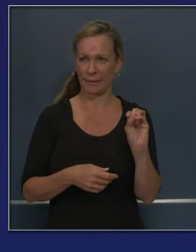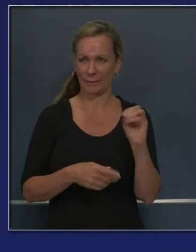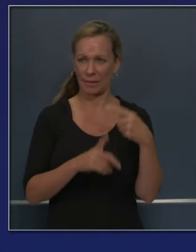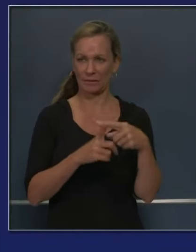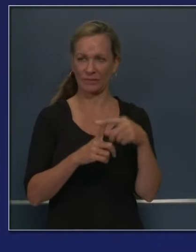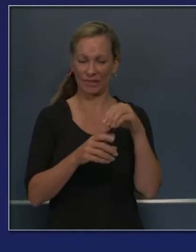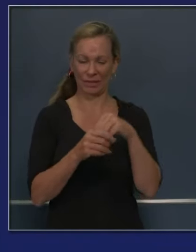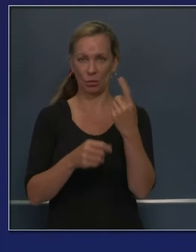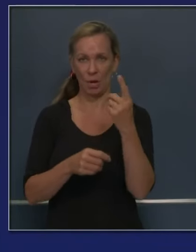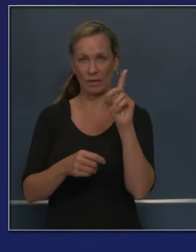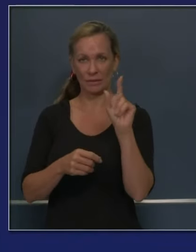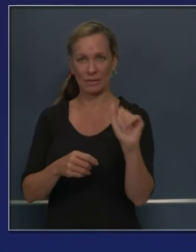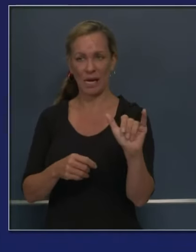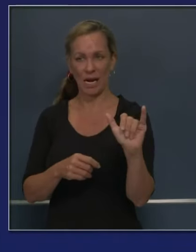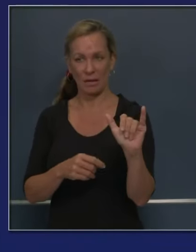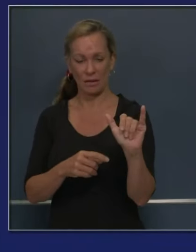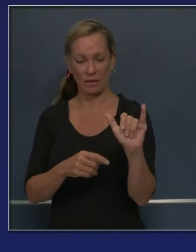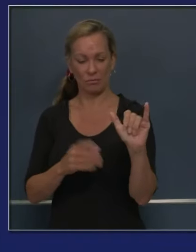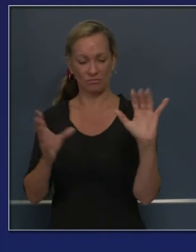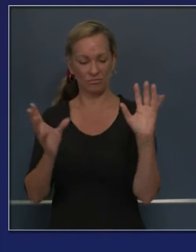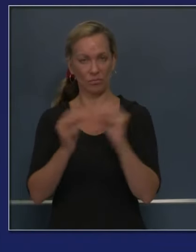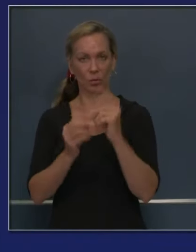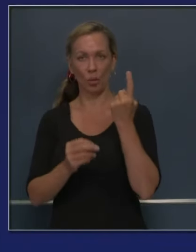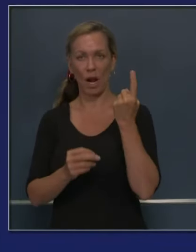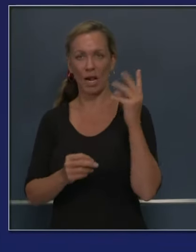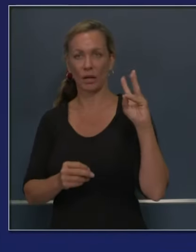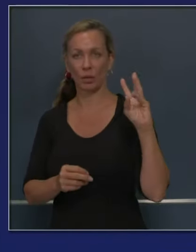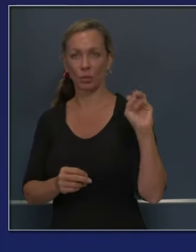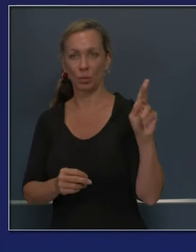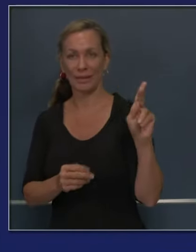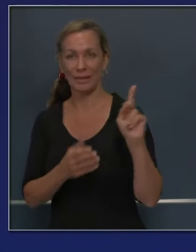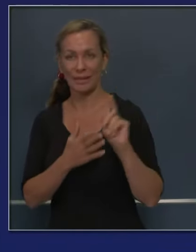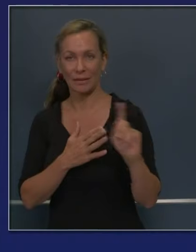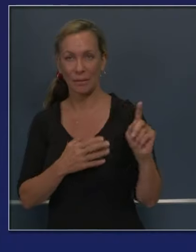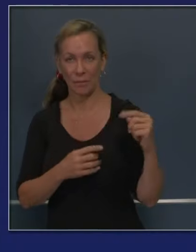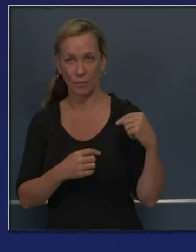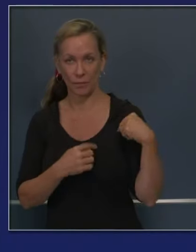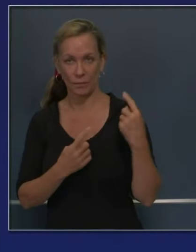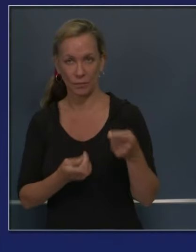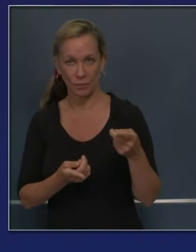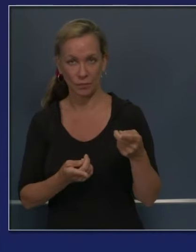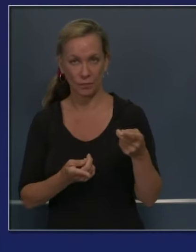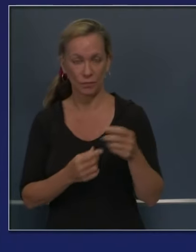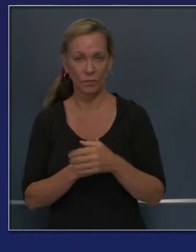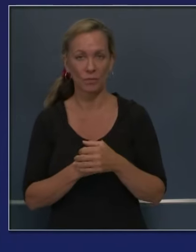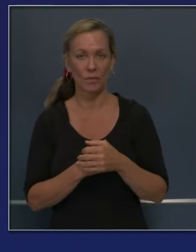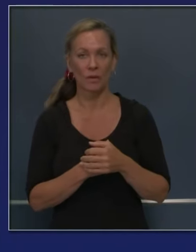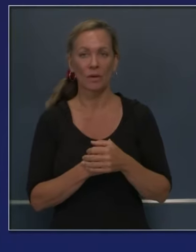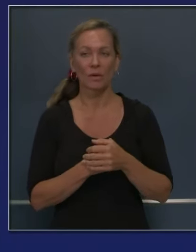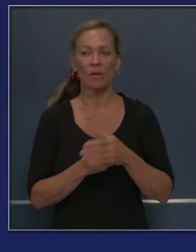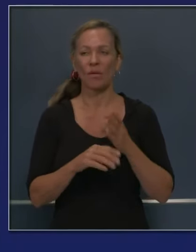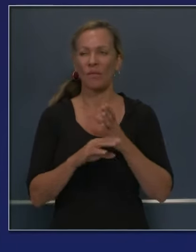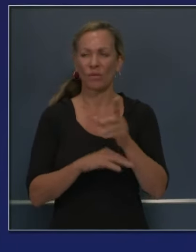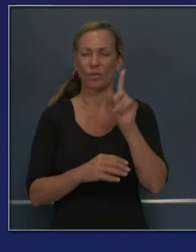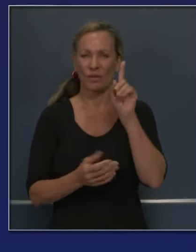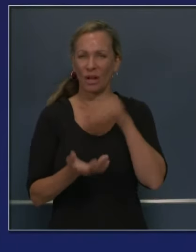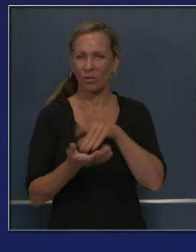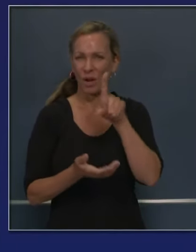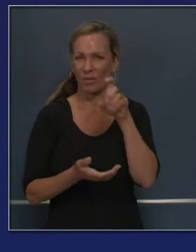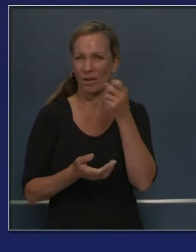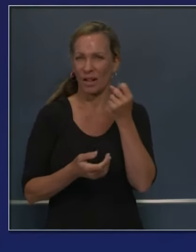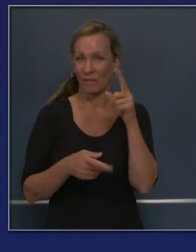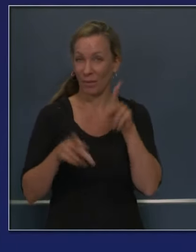period, 6.5% positivity over a 14-day period. We tested a little over 111,000 people yesterday. You'll